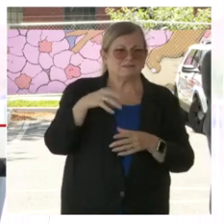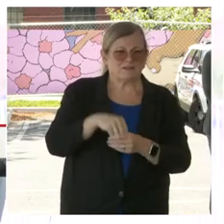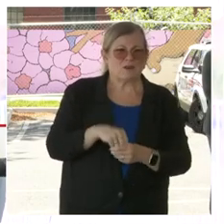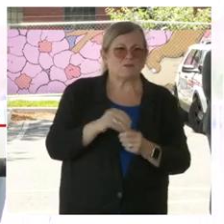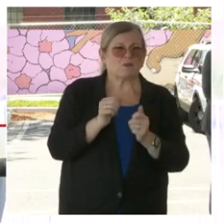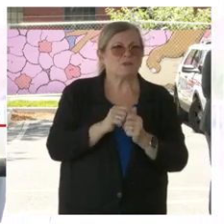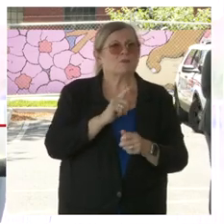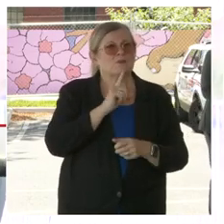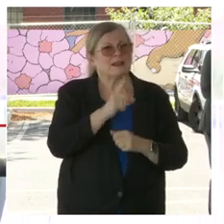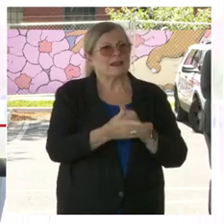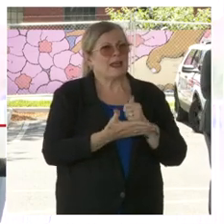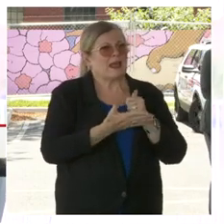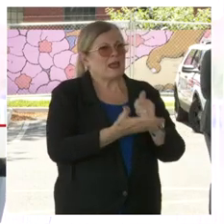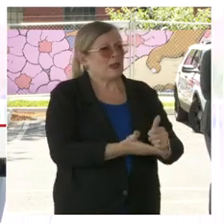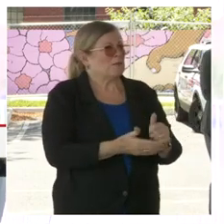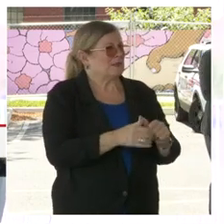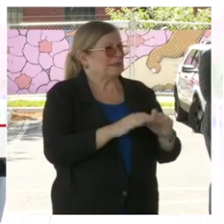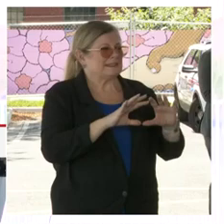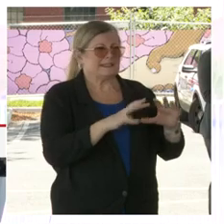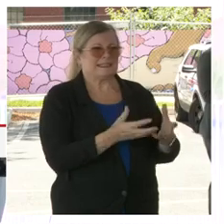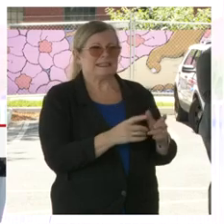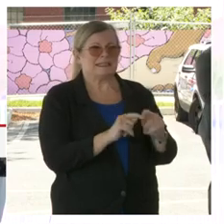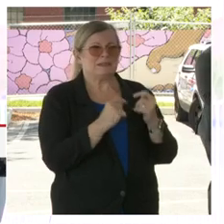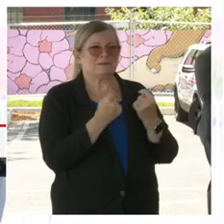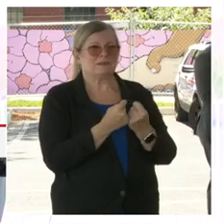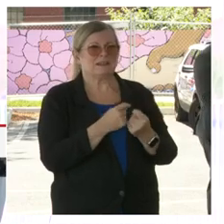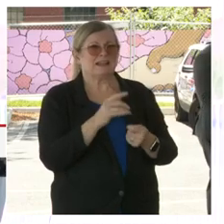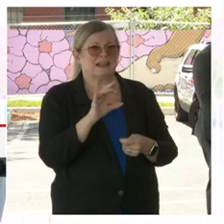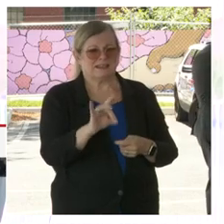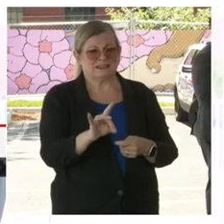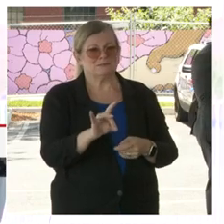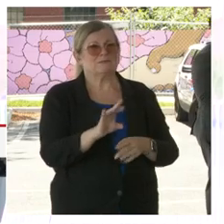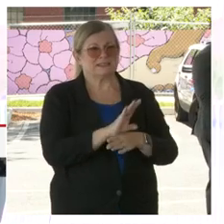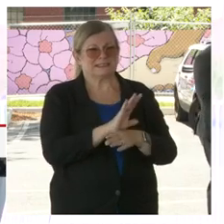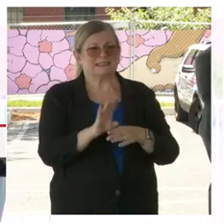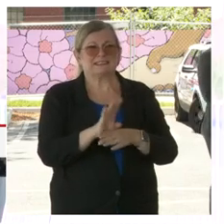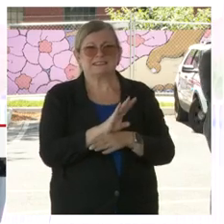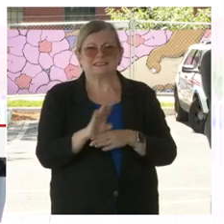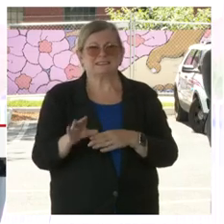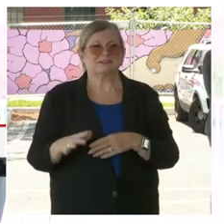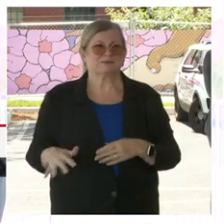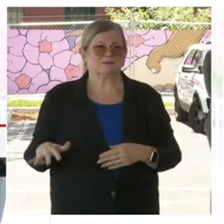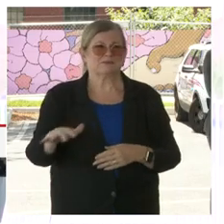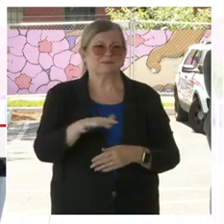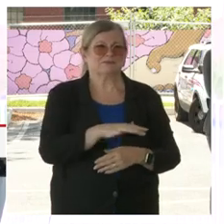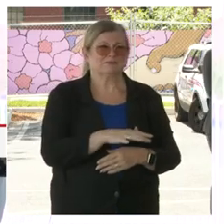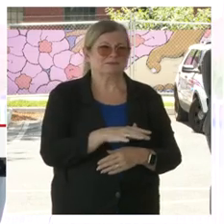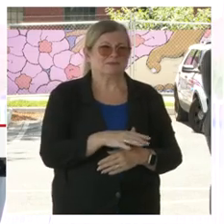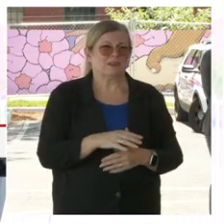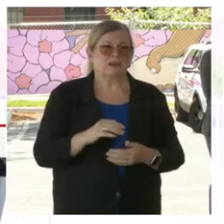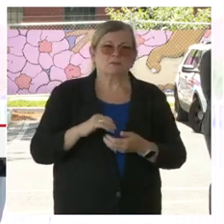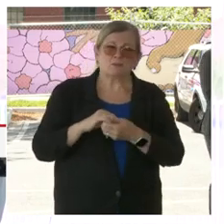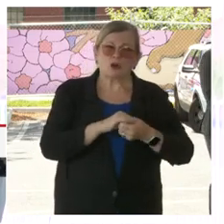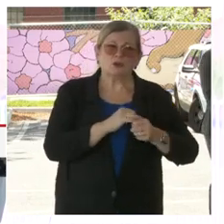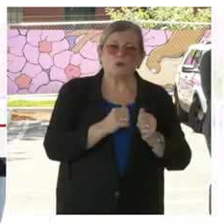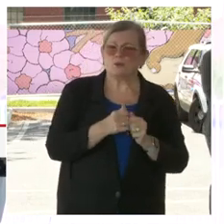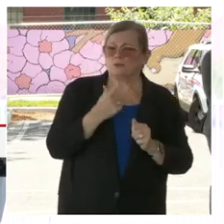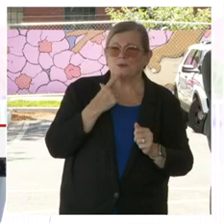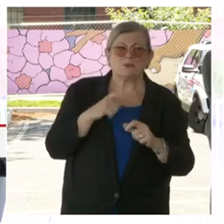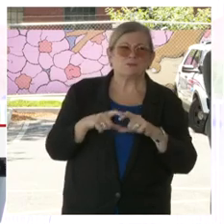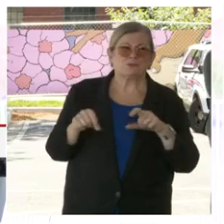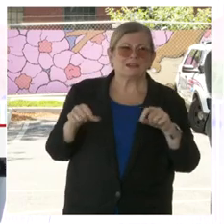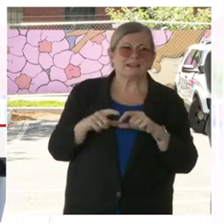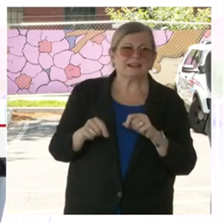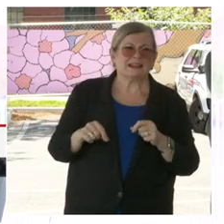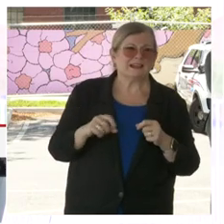Walker. We need to thank our tremendous development partners at Red Brick LMD, Louis Dubin, Tom Skinner, William